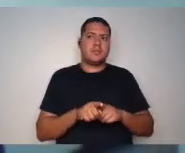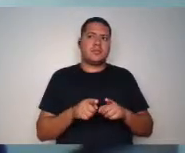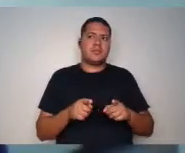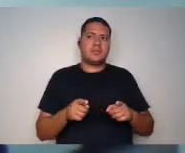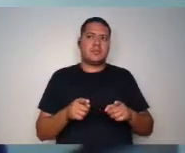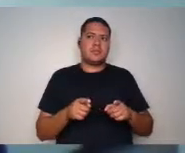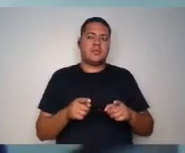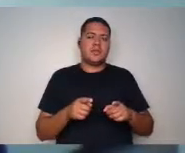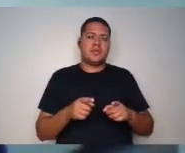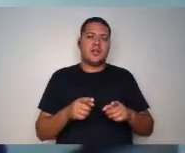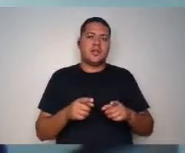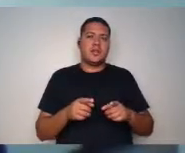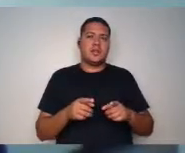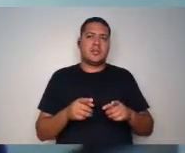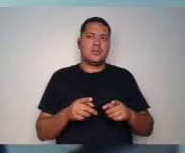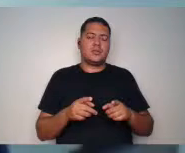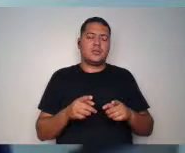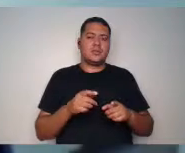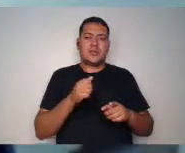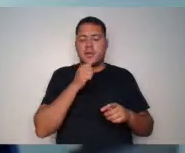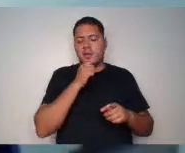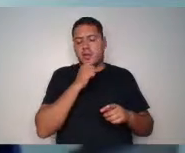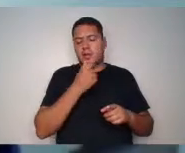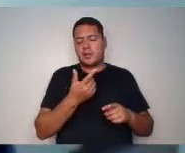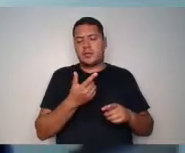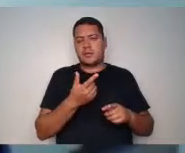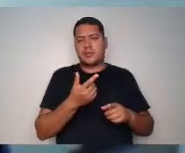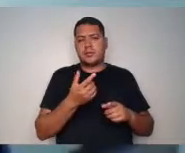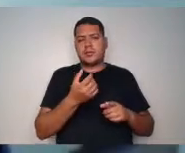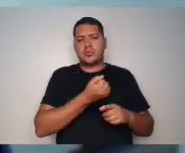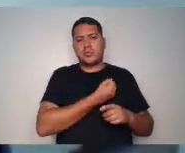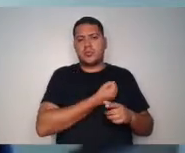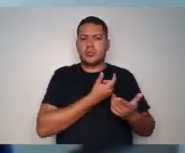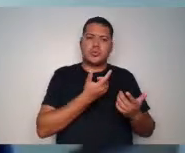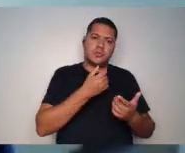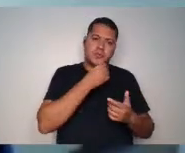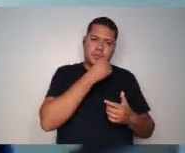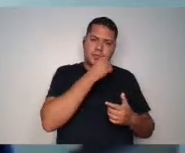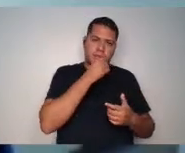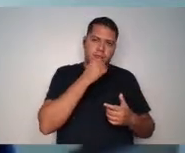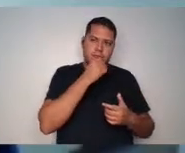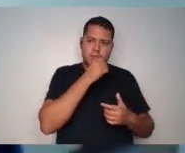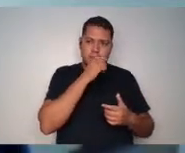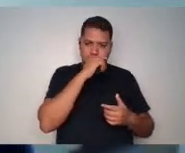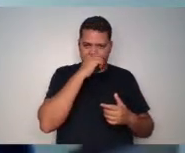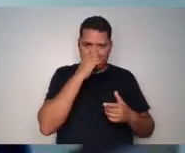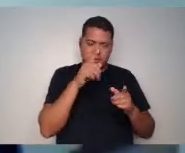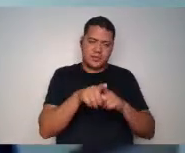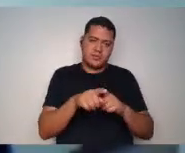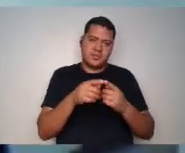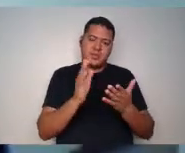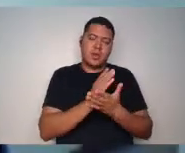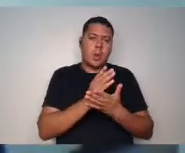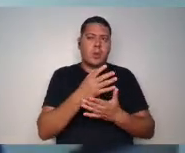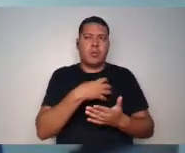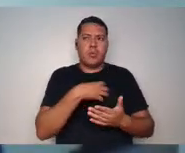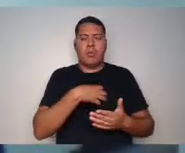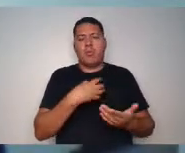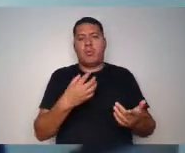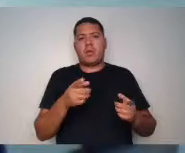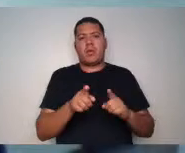And even if that is under an algorithm which has been